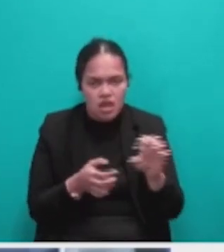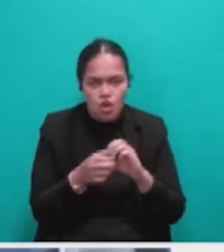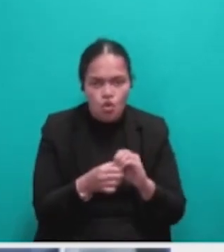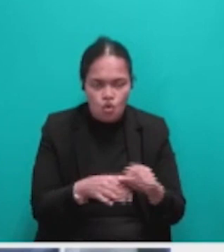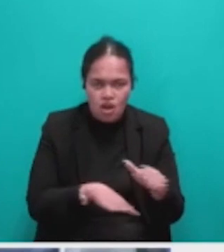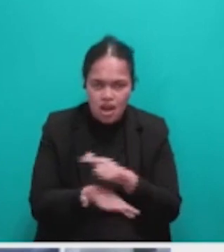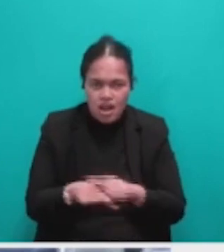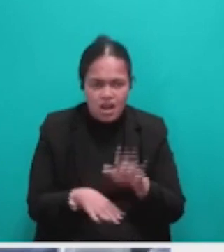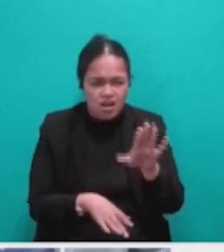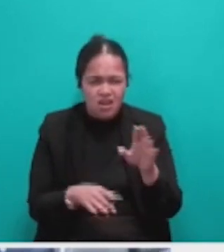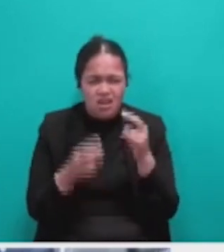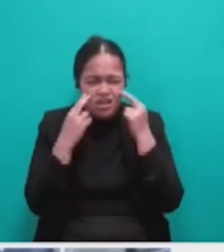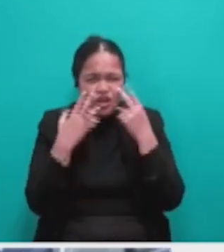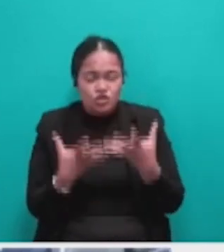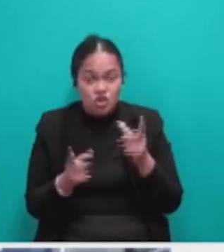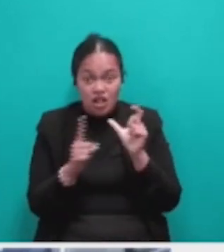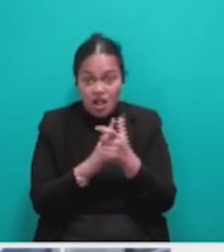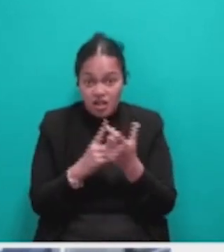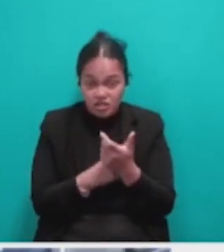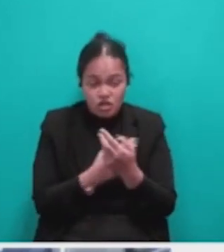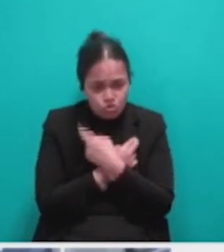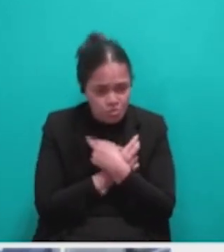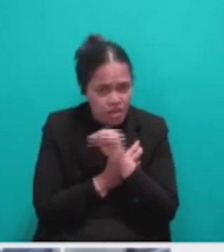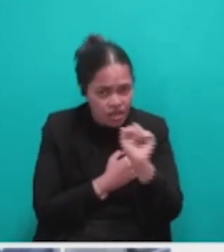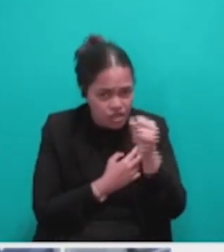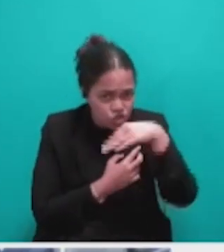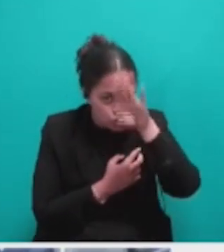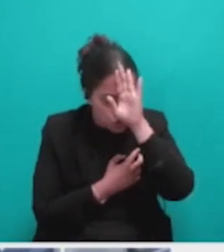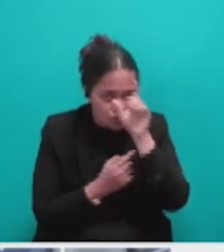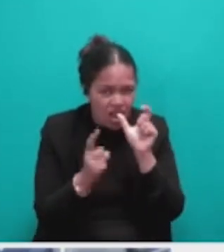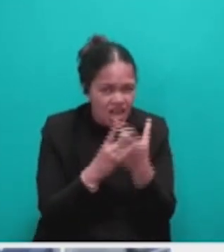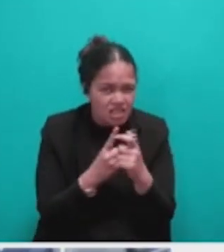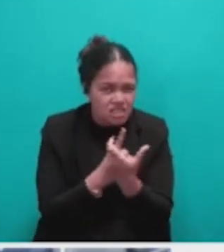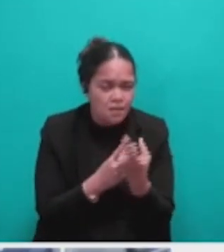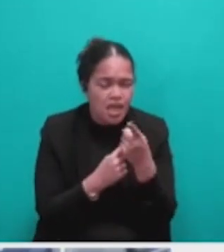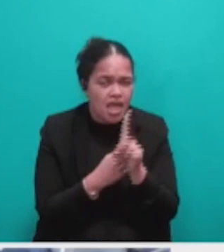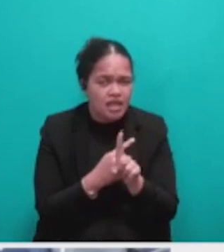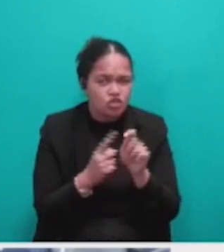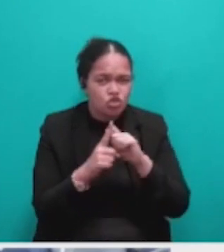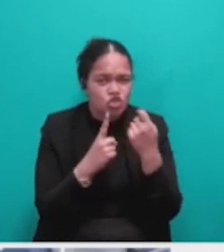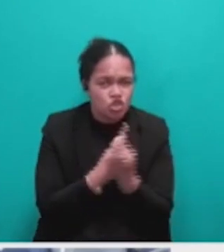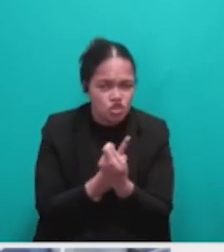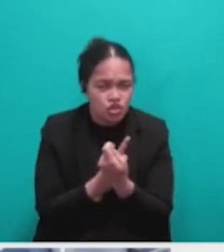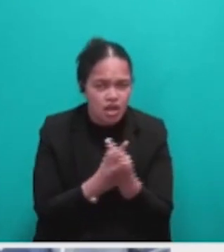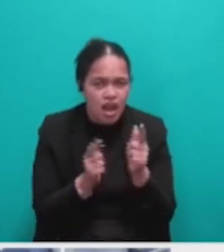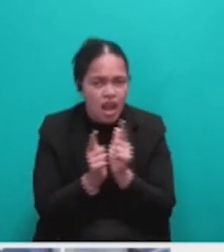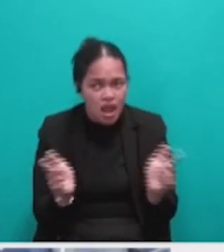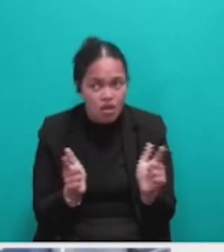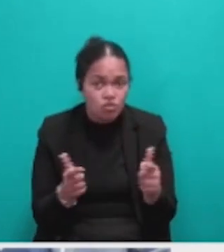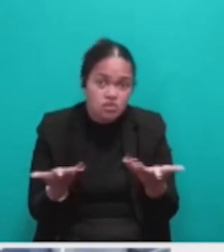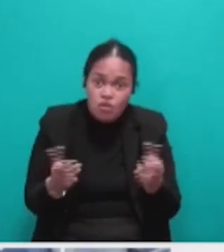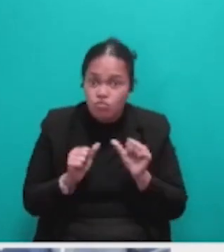unique culture, which includes our chiefs and our respect for our chiefs, our customs and tradition and our language. So in terms of the protection